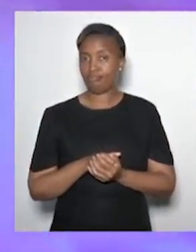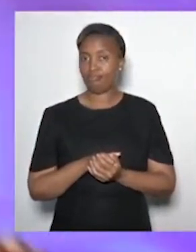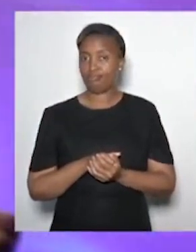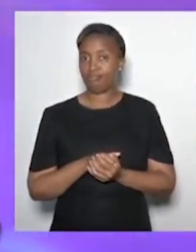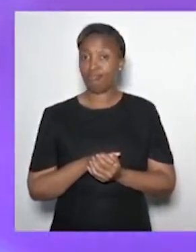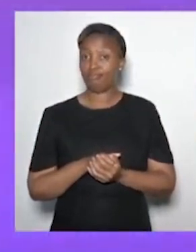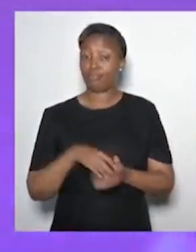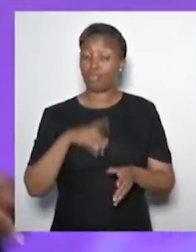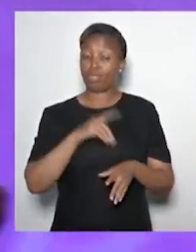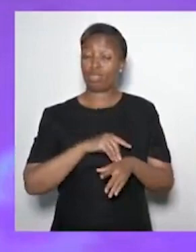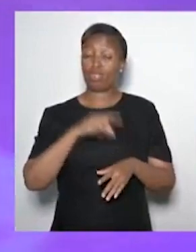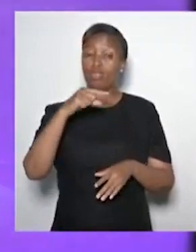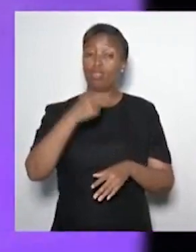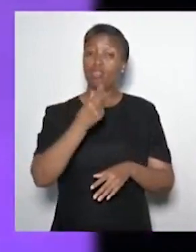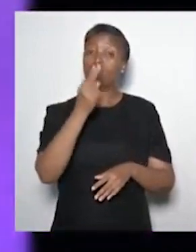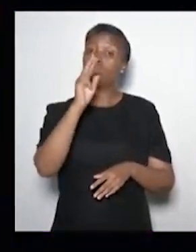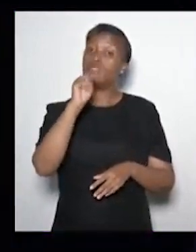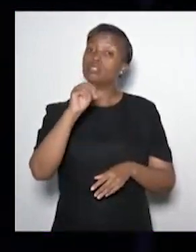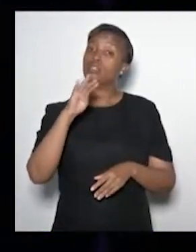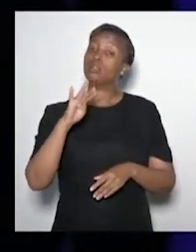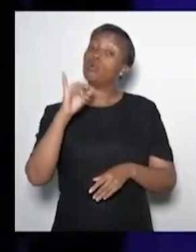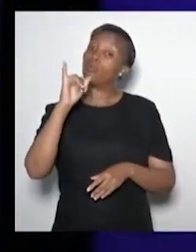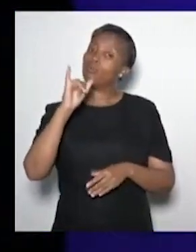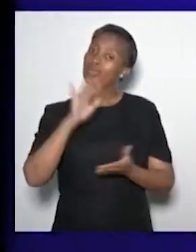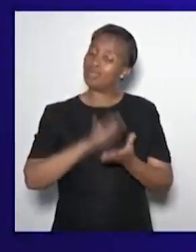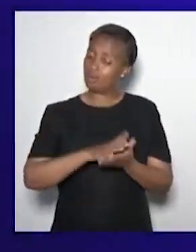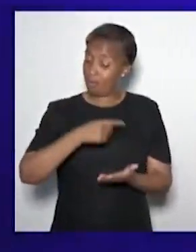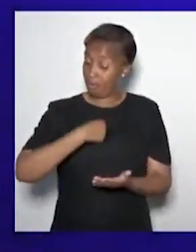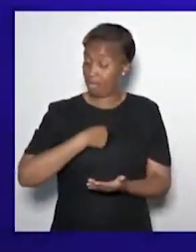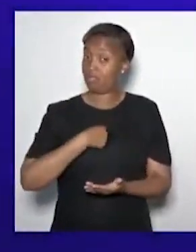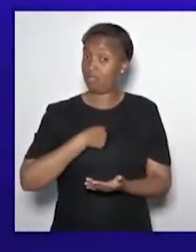Gumbi and I